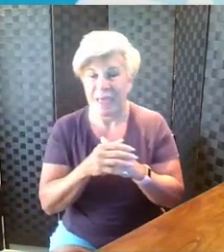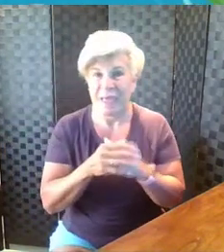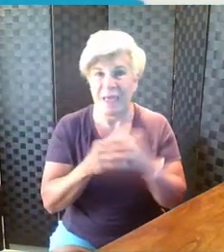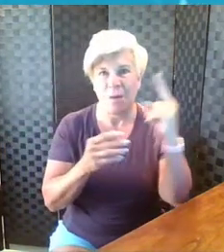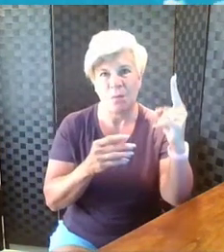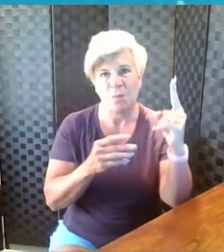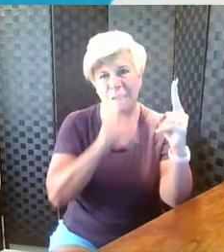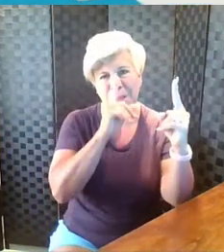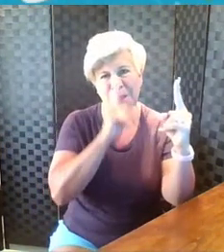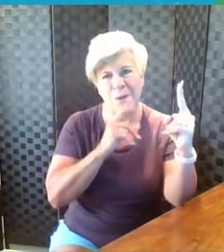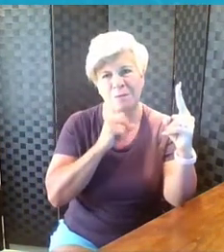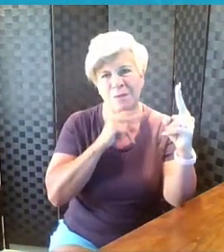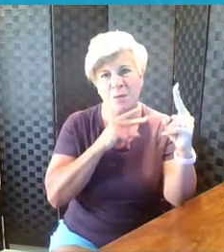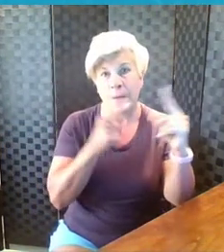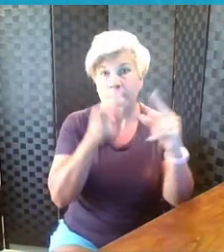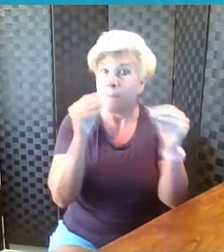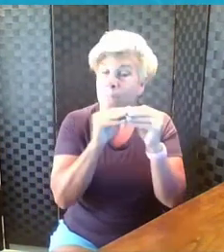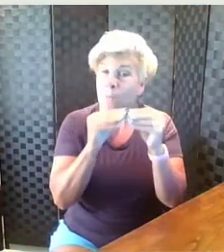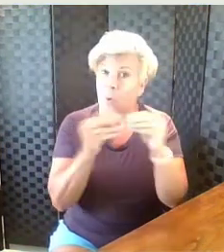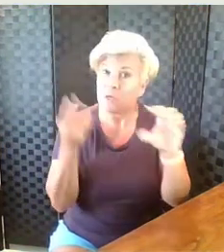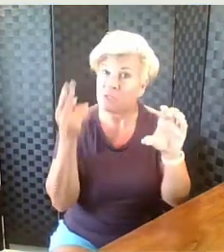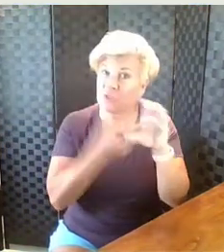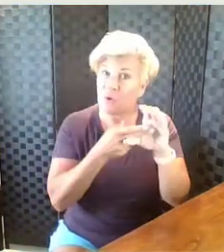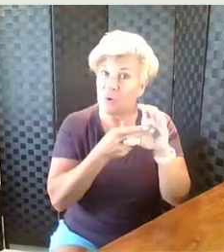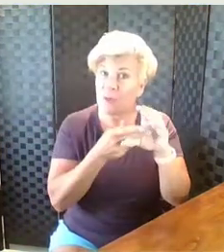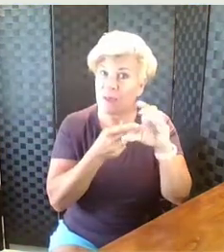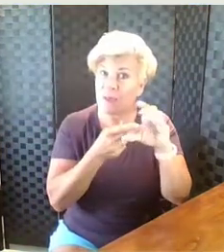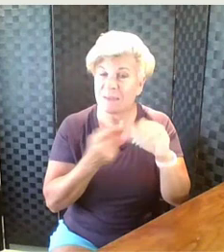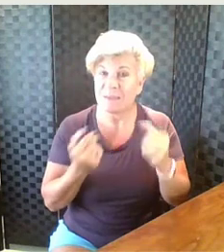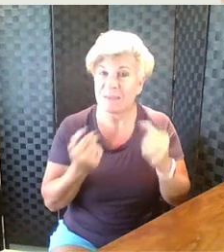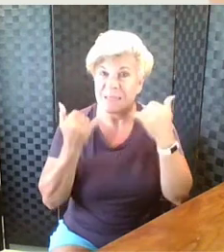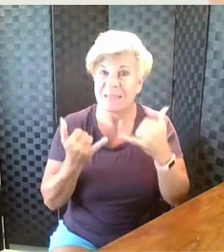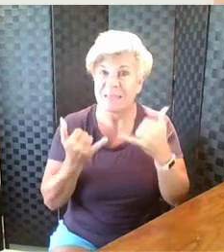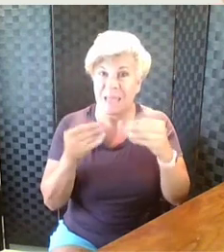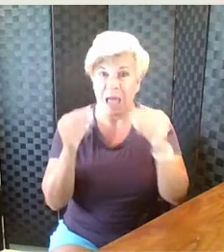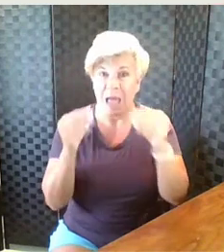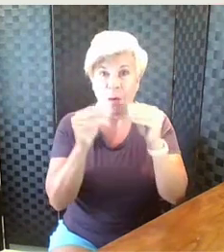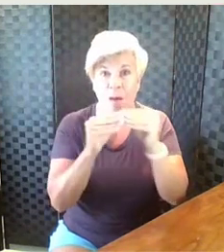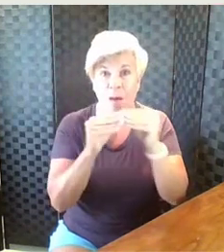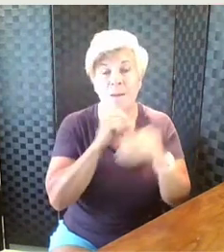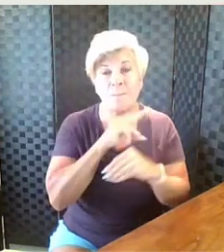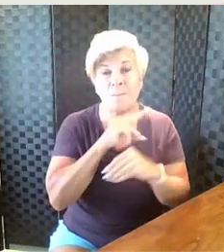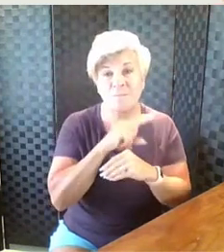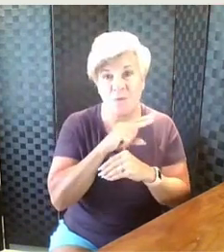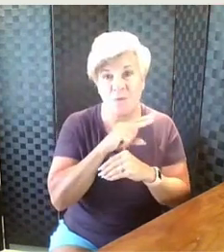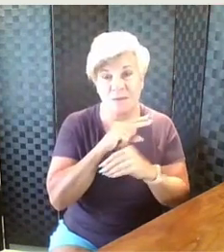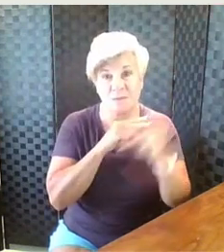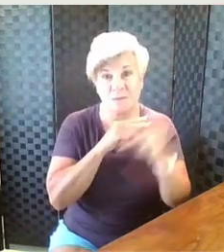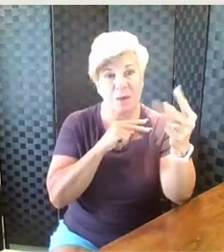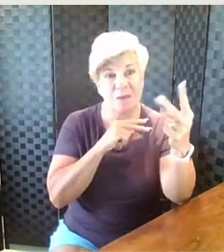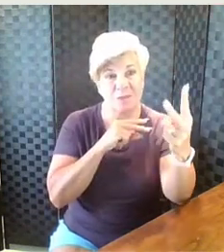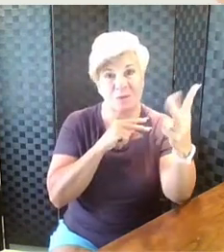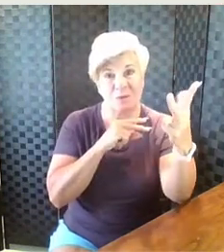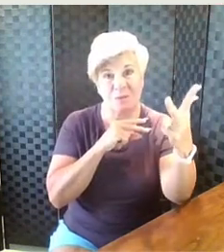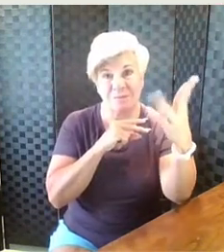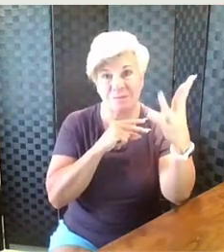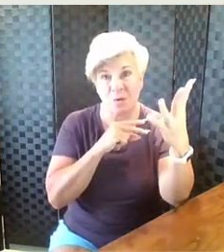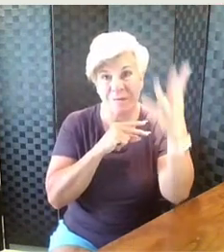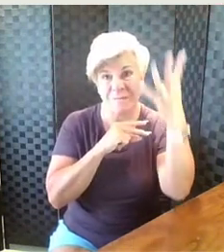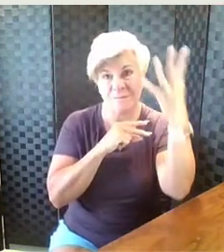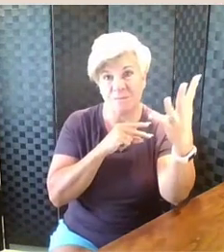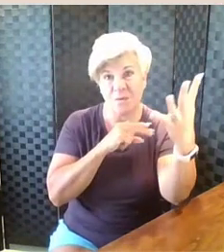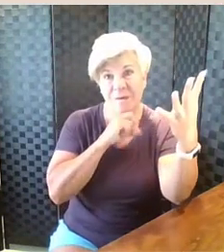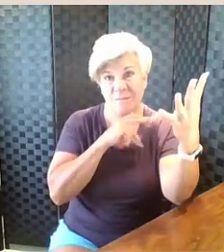Now there's a whole crowd of frogs here. Right. Now there are more frogs than turtles in the stream. Because there are